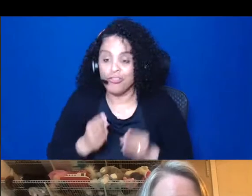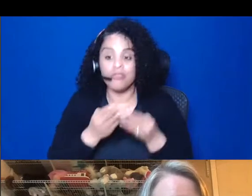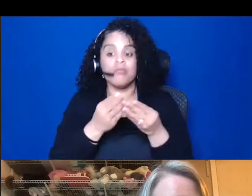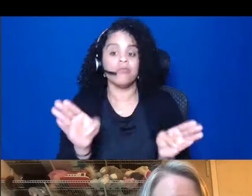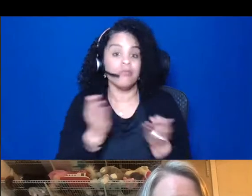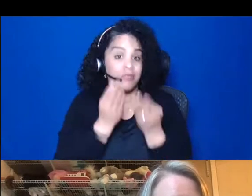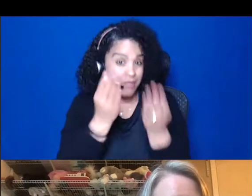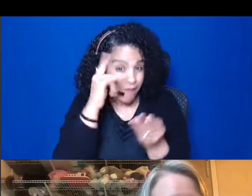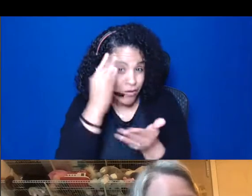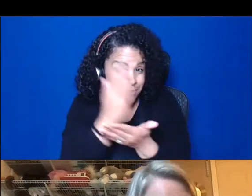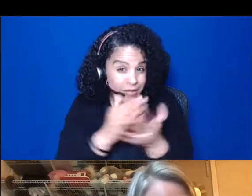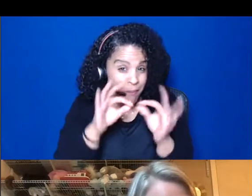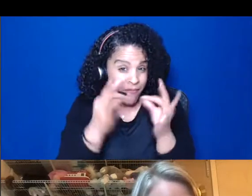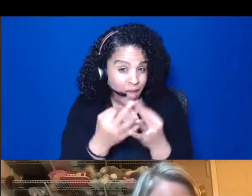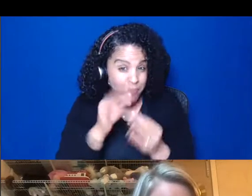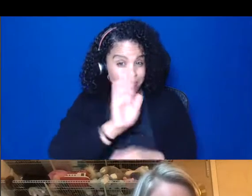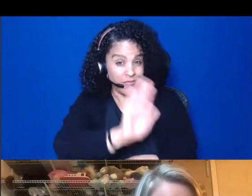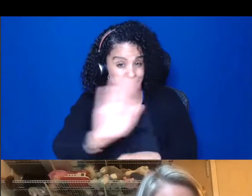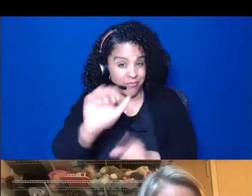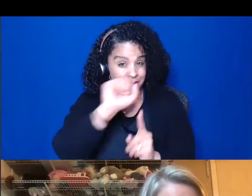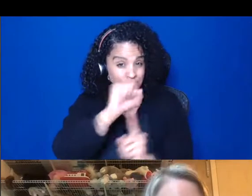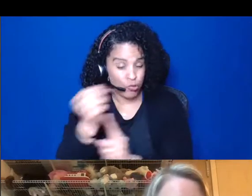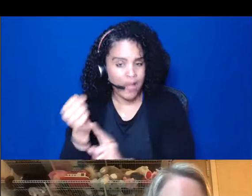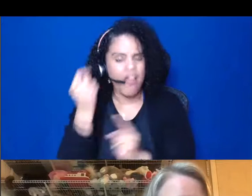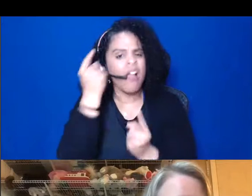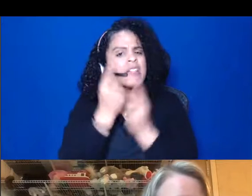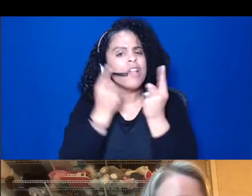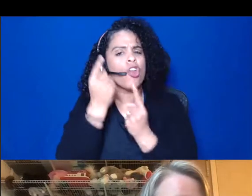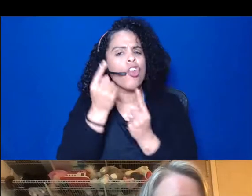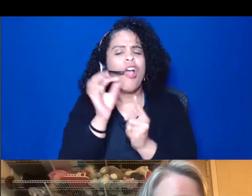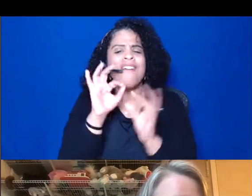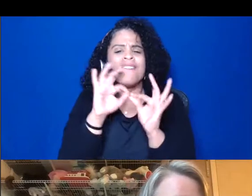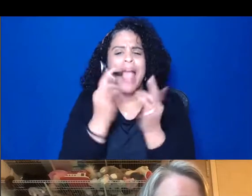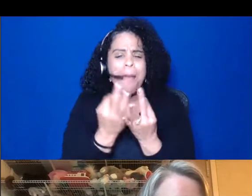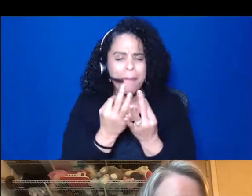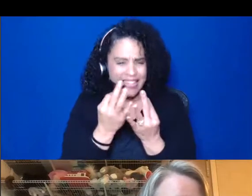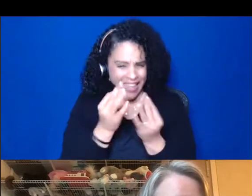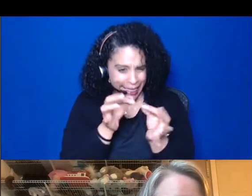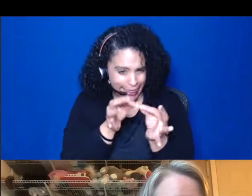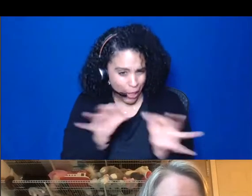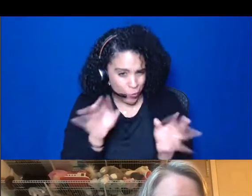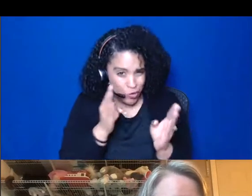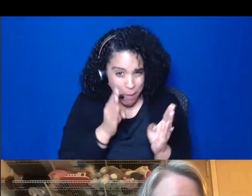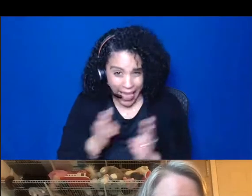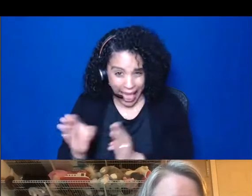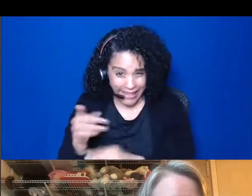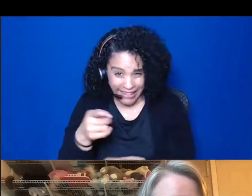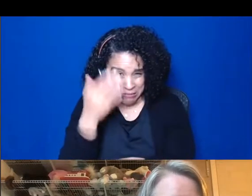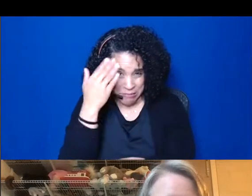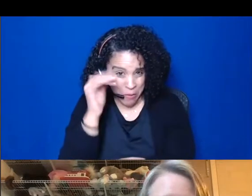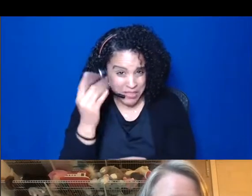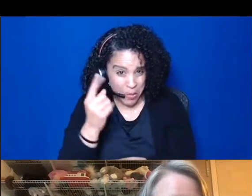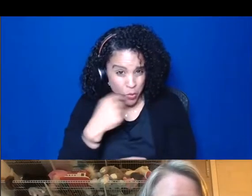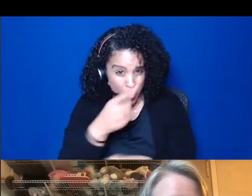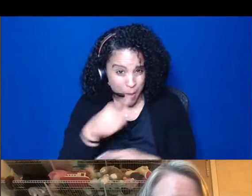have for families in your situation is to consider family language planning. I'm not sure if anyone has told you about family